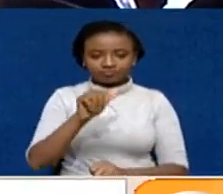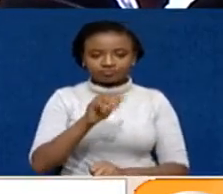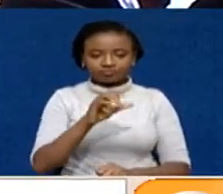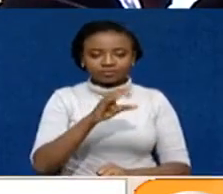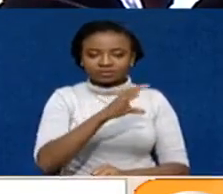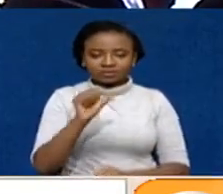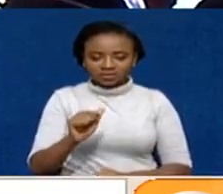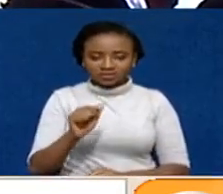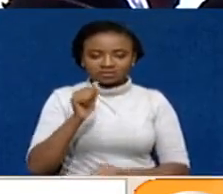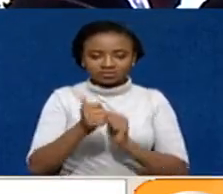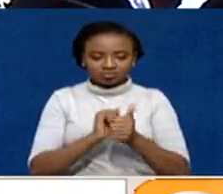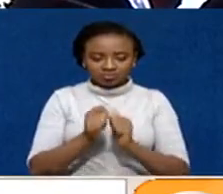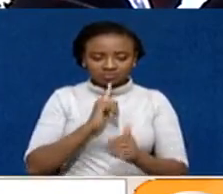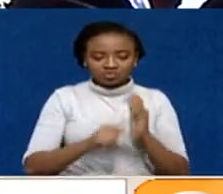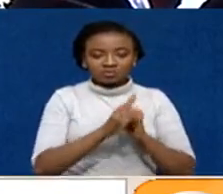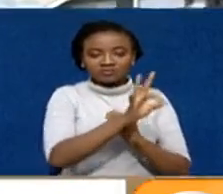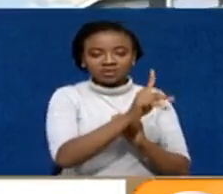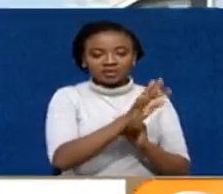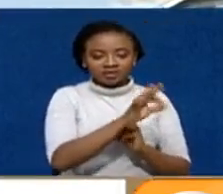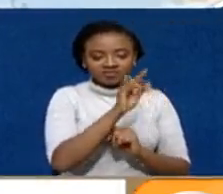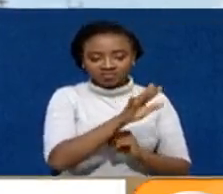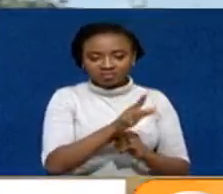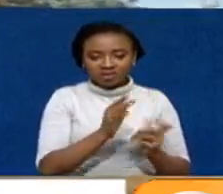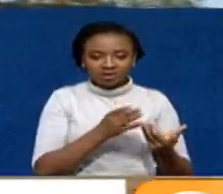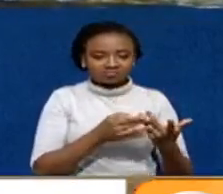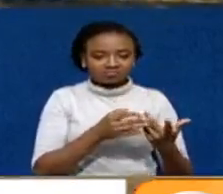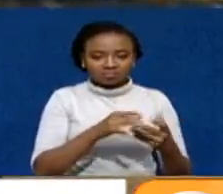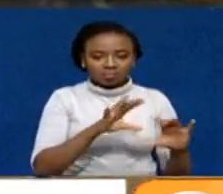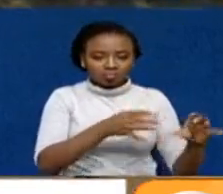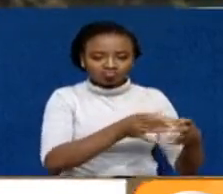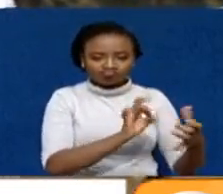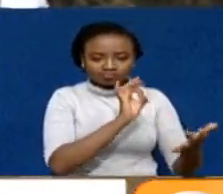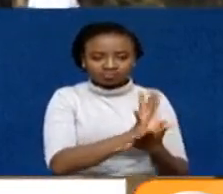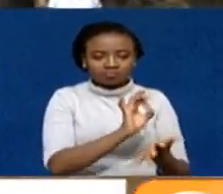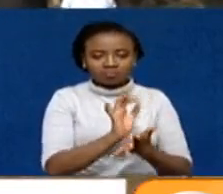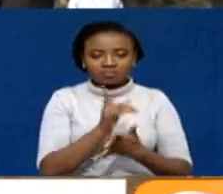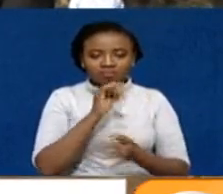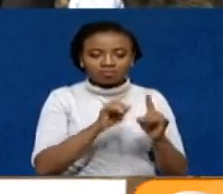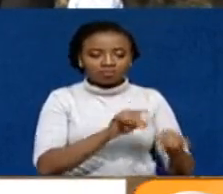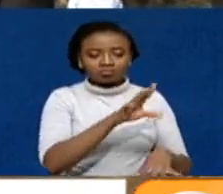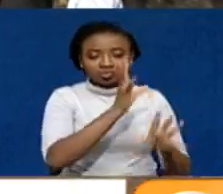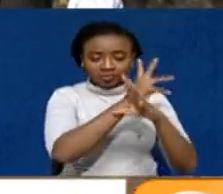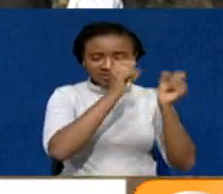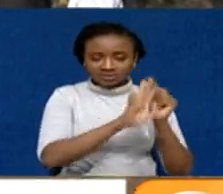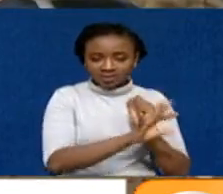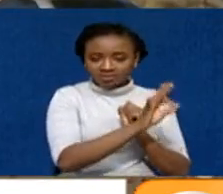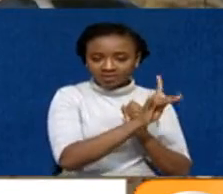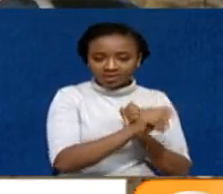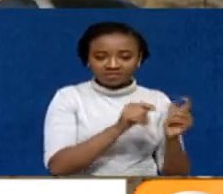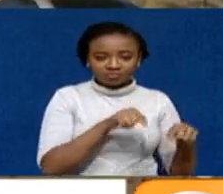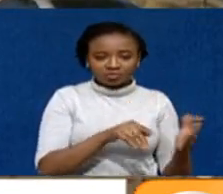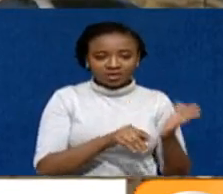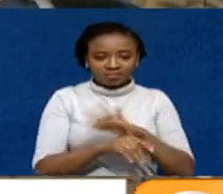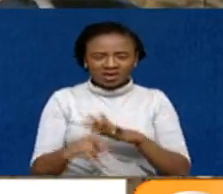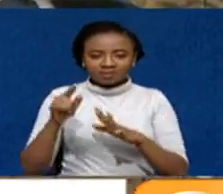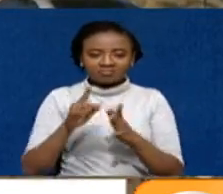the Football Kenya Federation. After addressing a press conference at a city hotel on Thursday afternoon, Nick Mwendwa and his team returned to Kandanda House